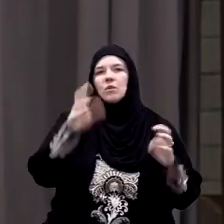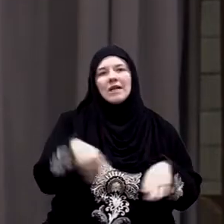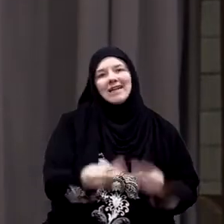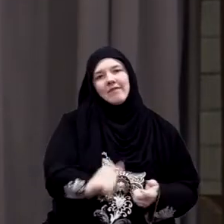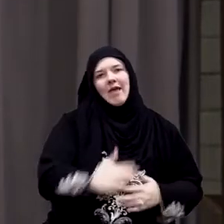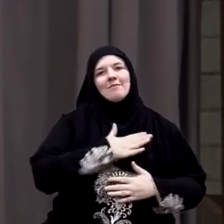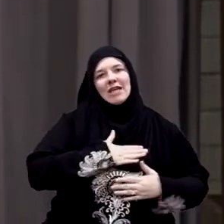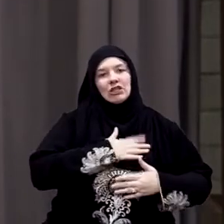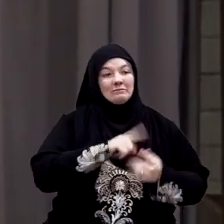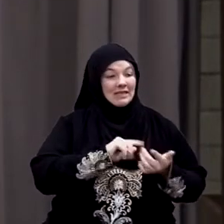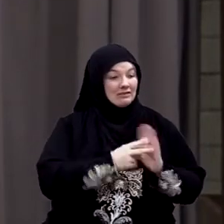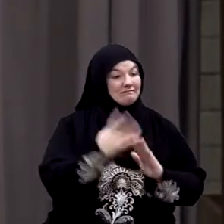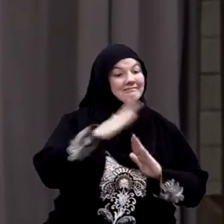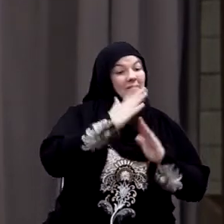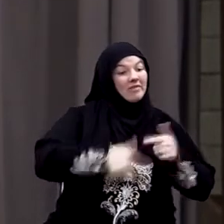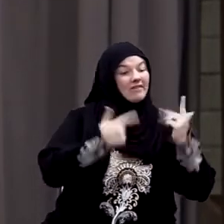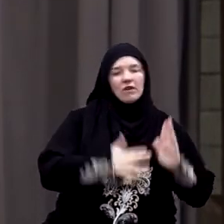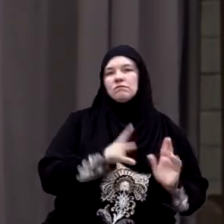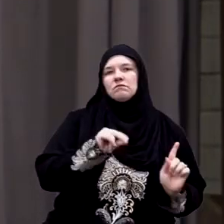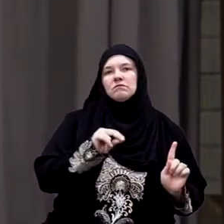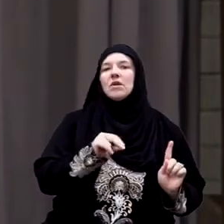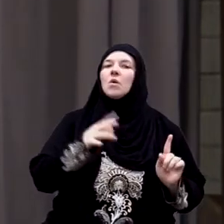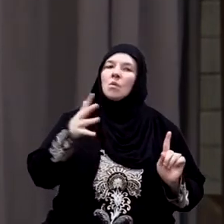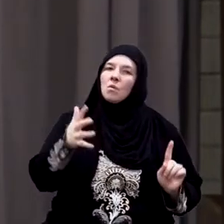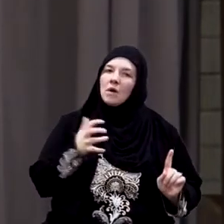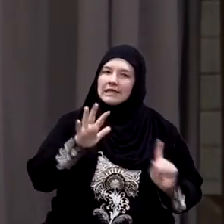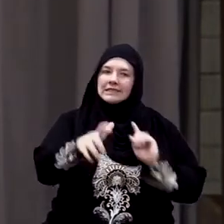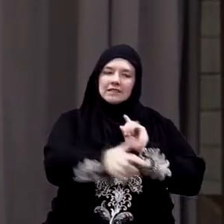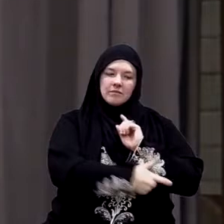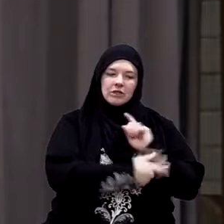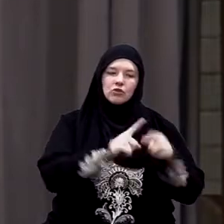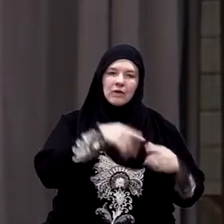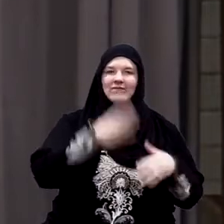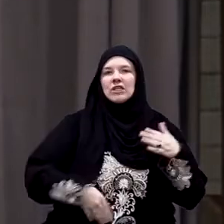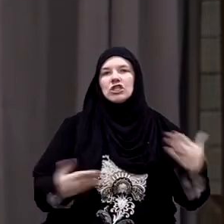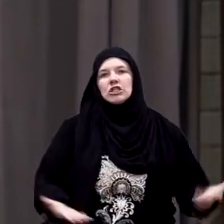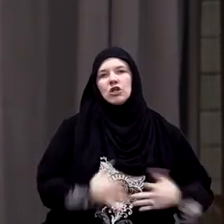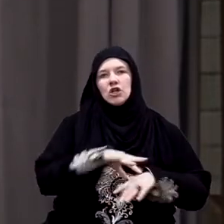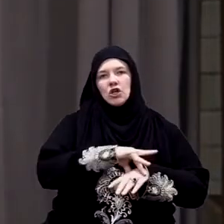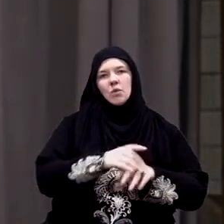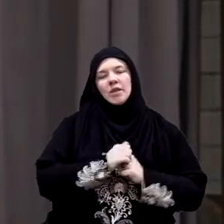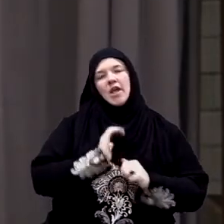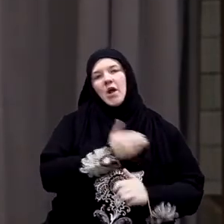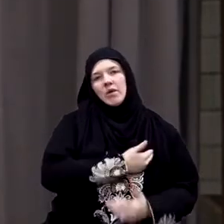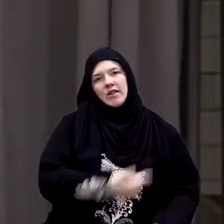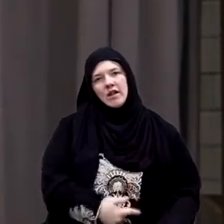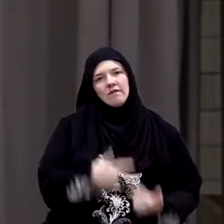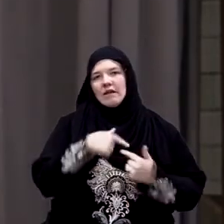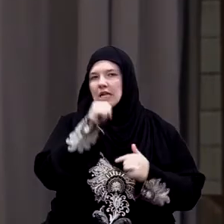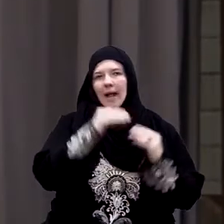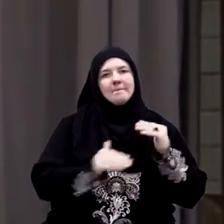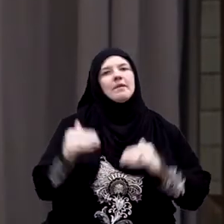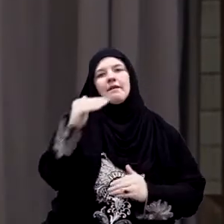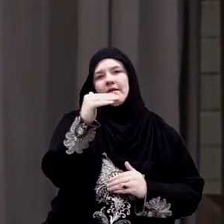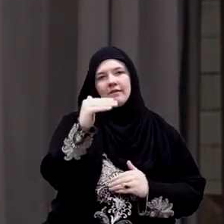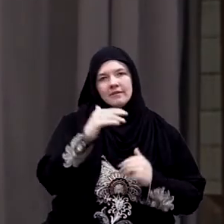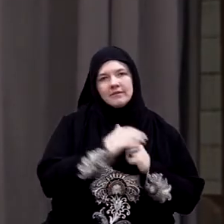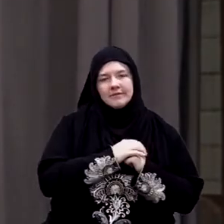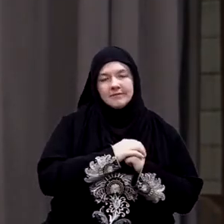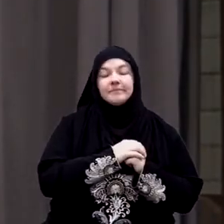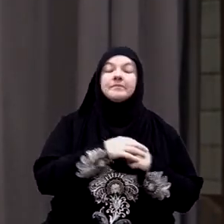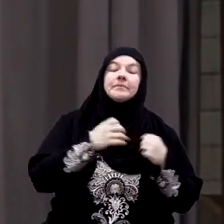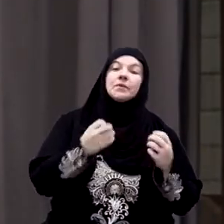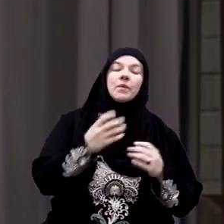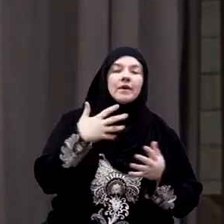him that. He wanted his temptation to finish here with our life, not beyond.